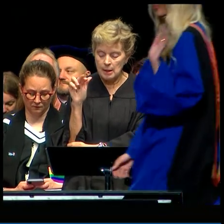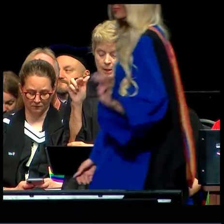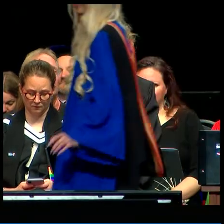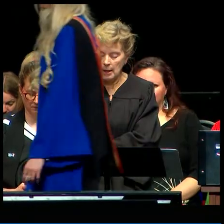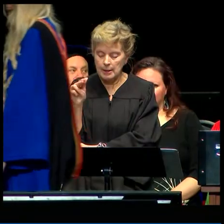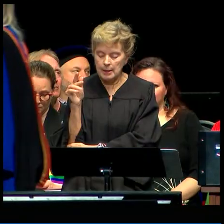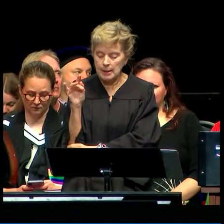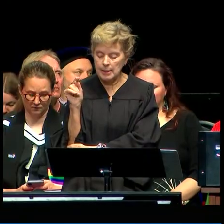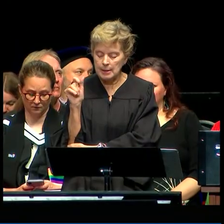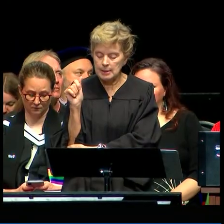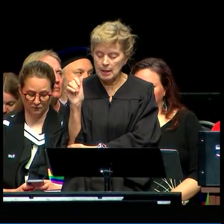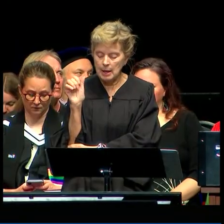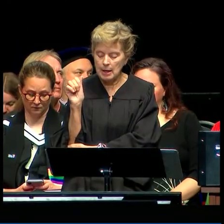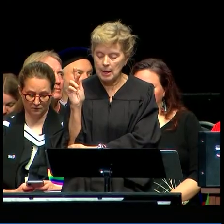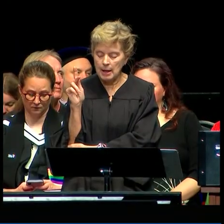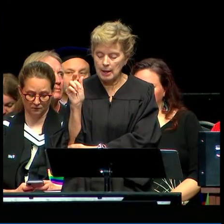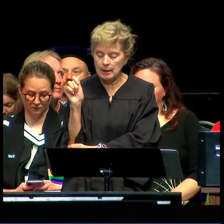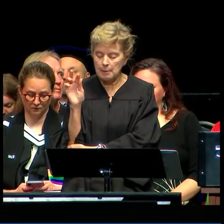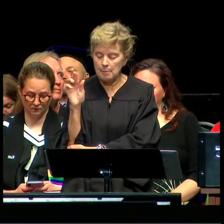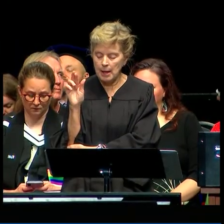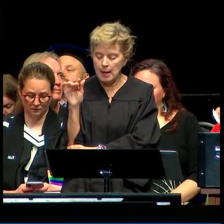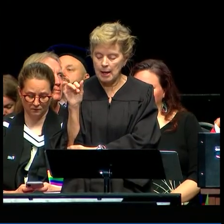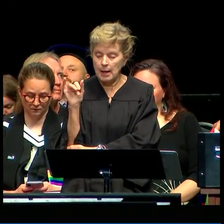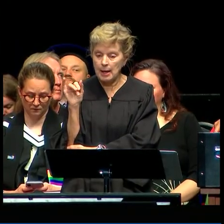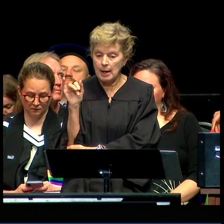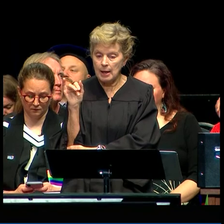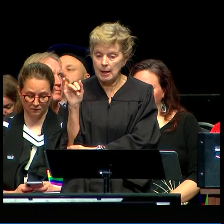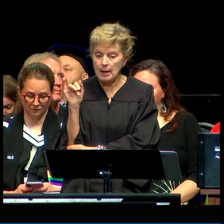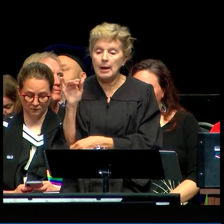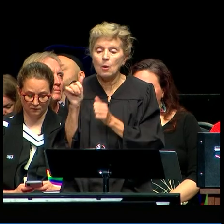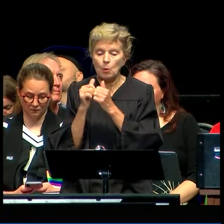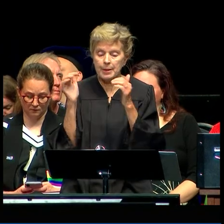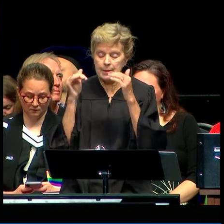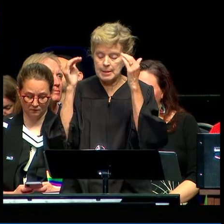Anahita Akbari, with distinction.